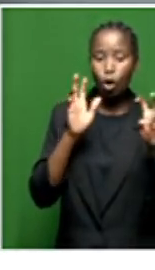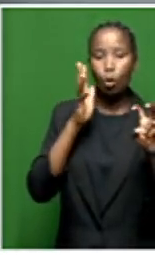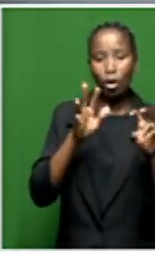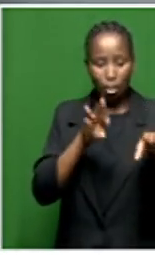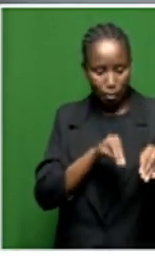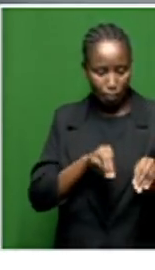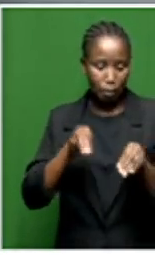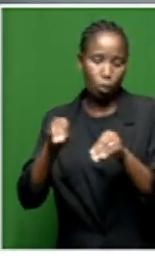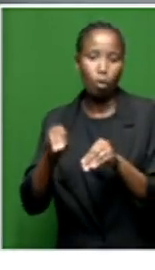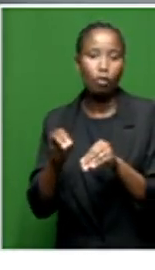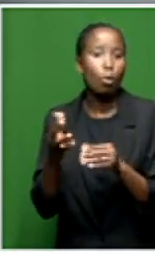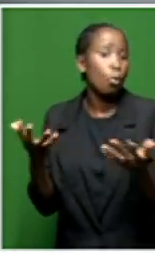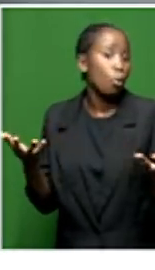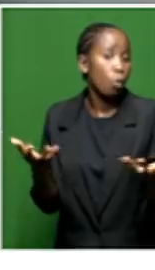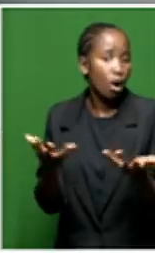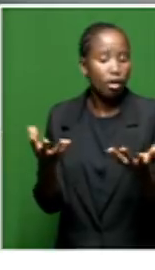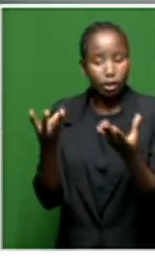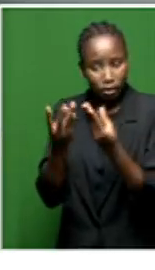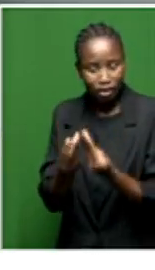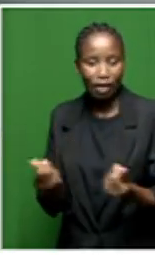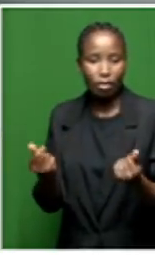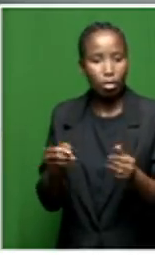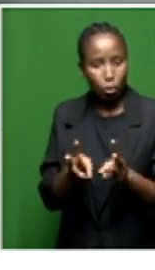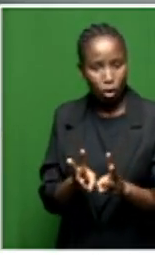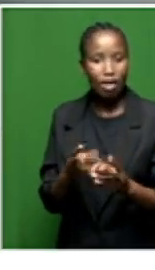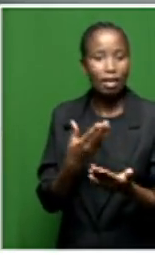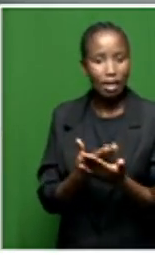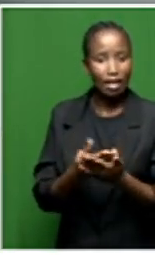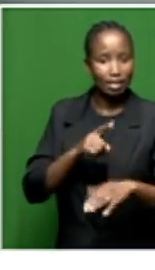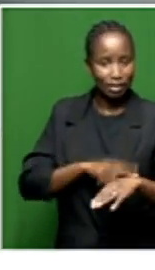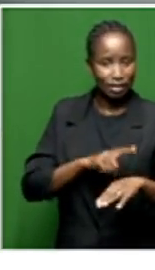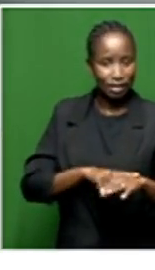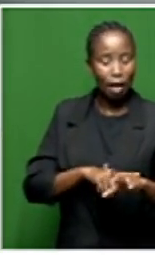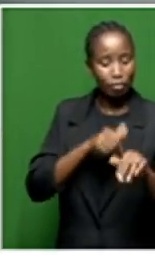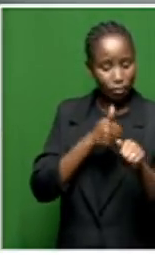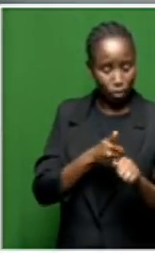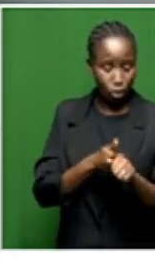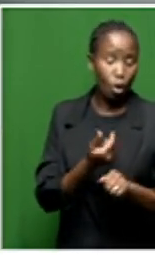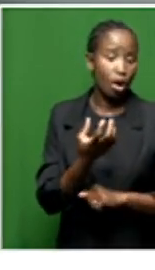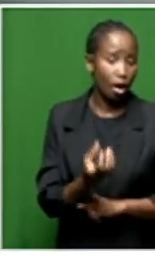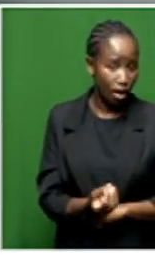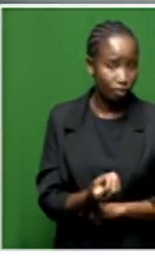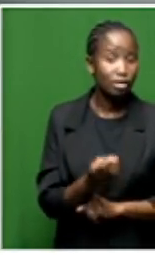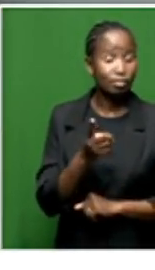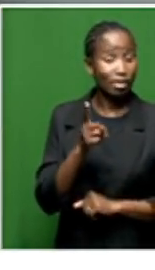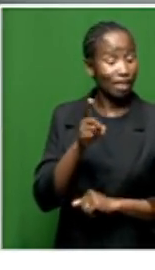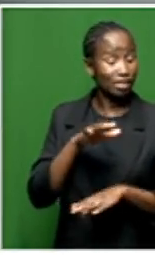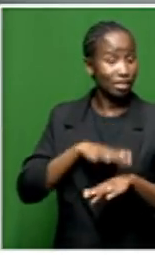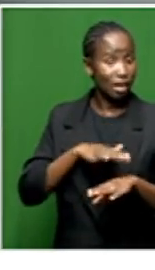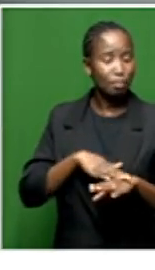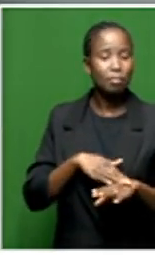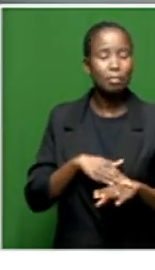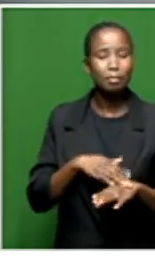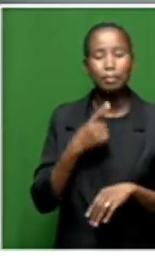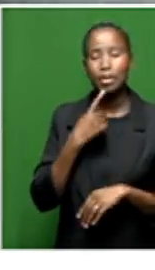route, which have got timelines. And at this stage, we can indicate that the